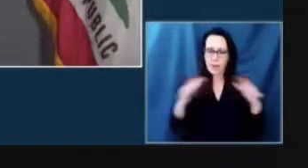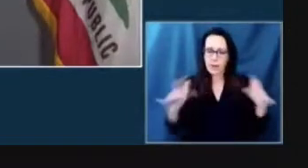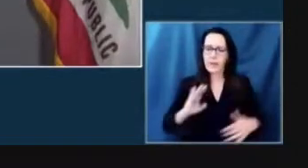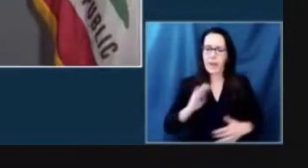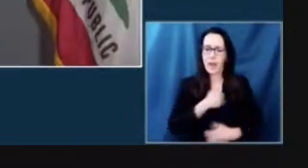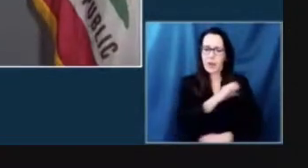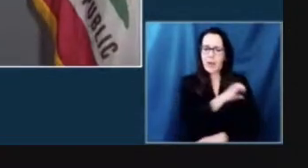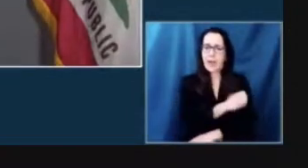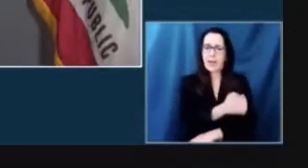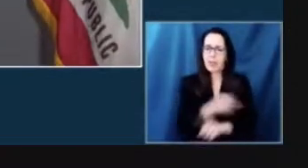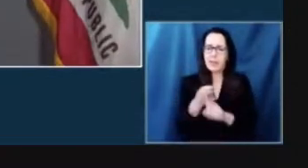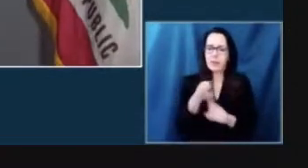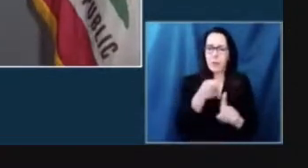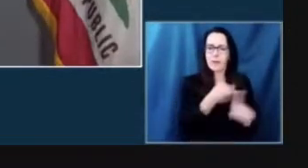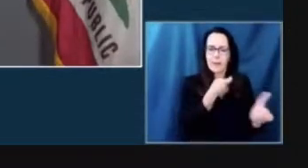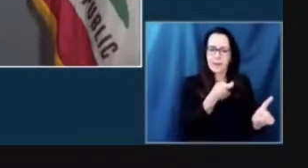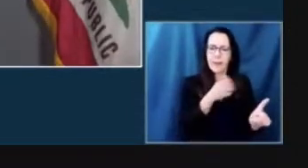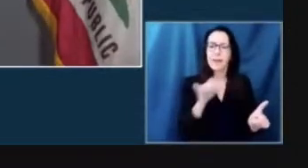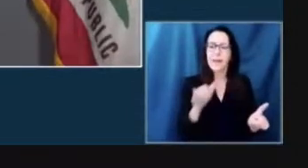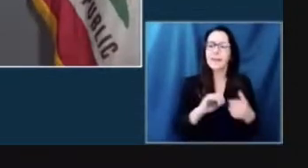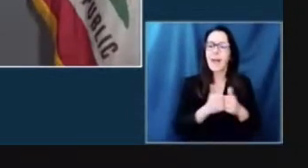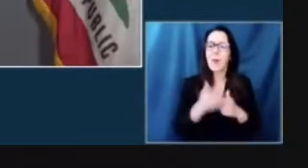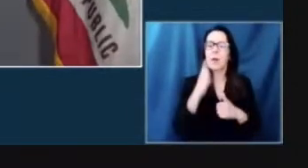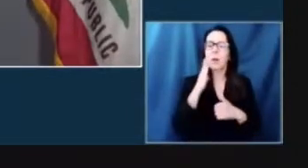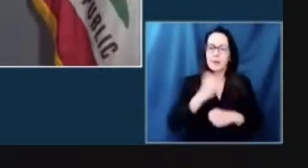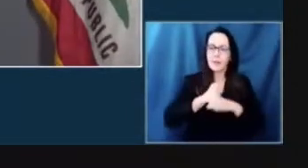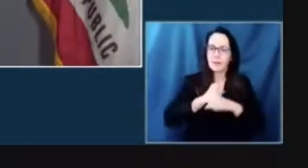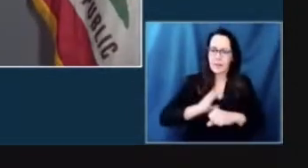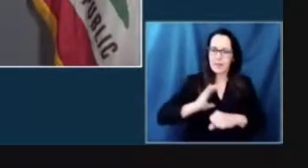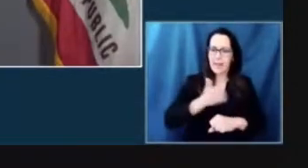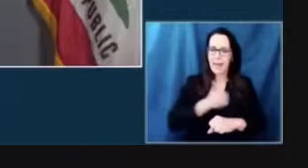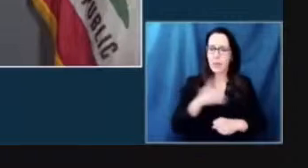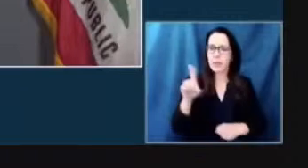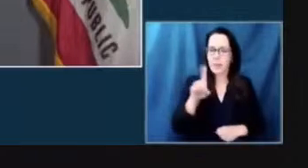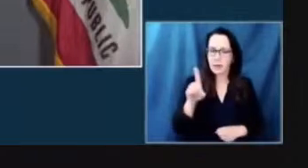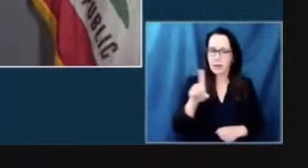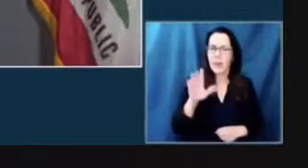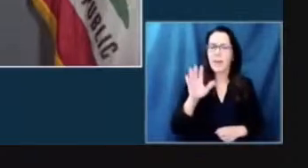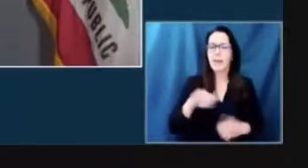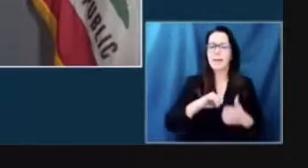That's how we defend our democracy. That's also how we protect our planet.